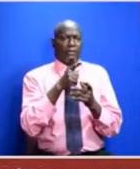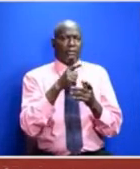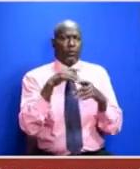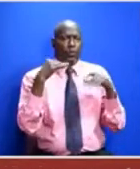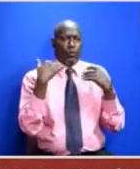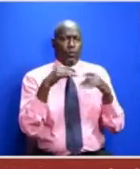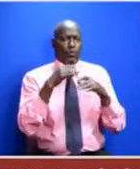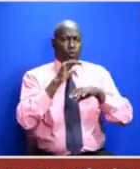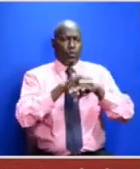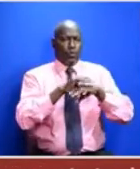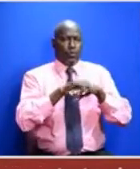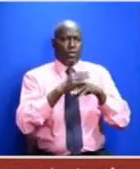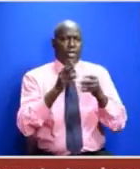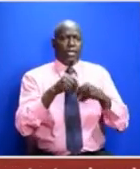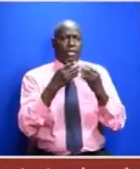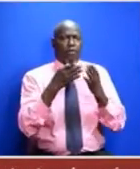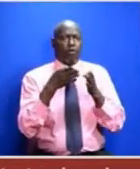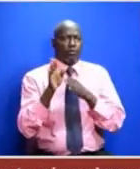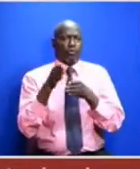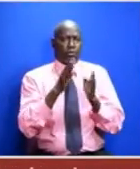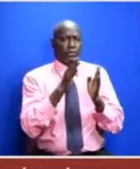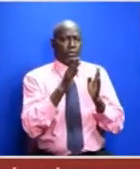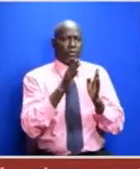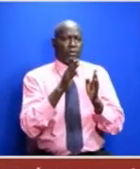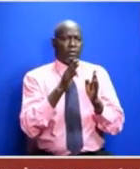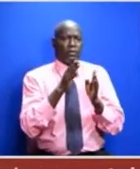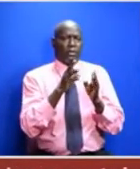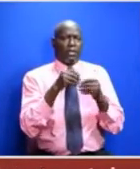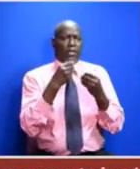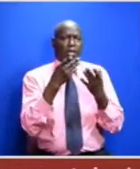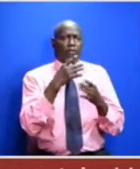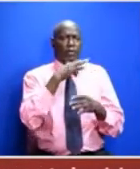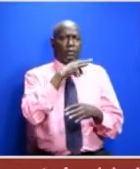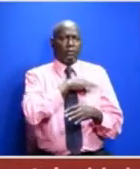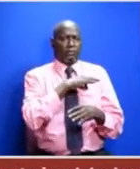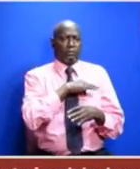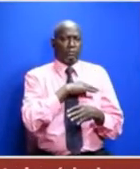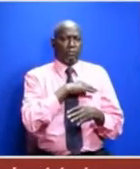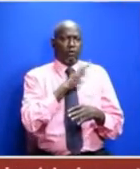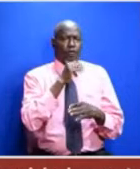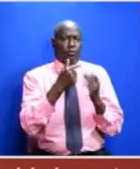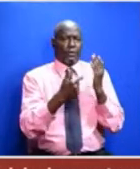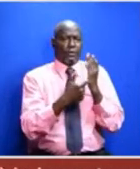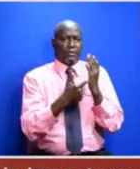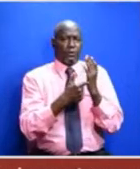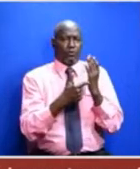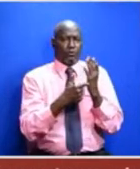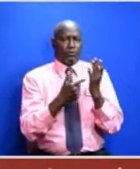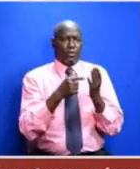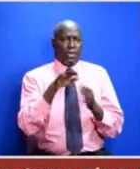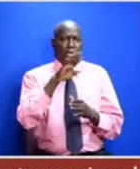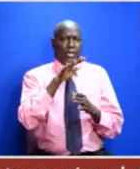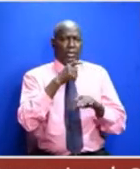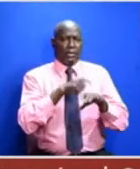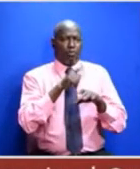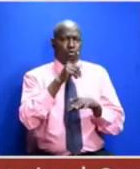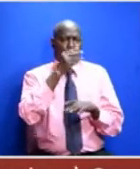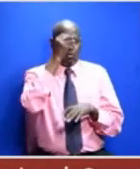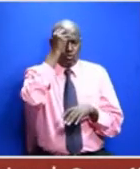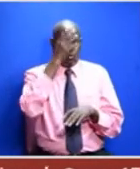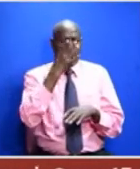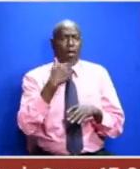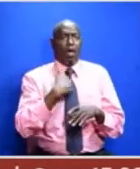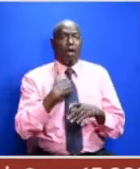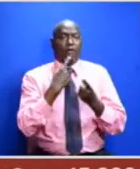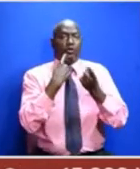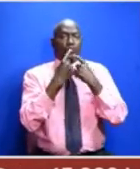gives you the opportunity to start earning while leveraging on digital platforms while you are still a student. We